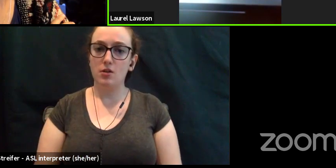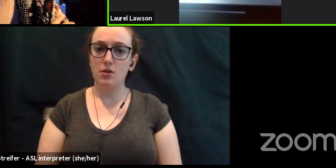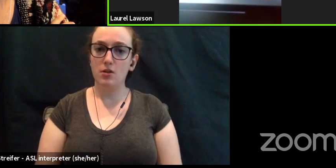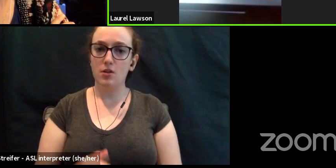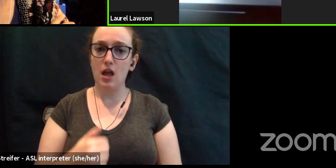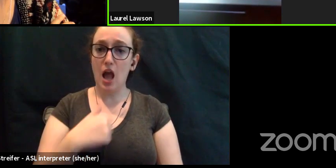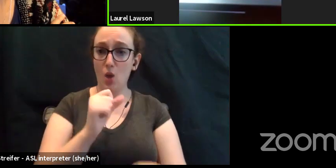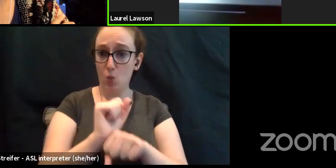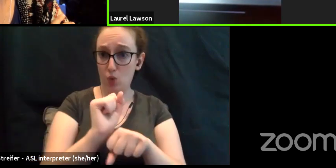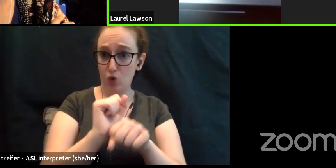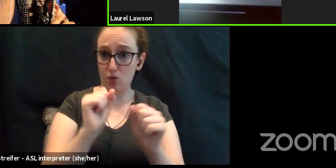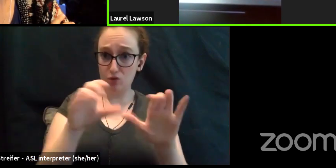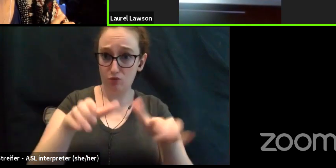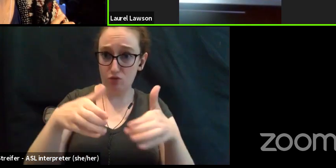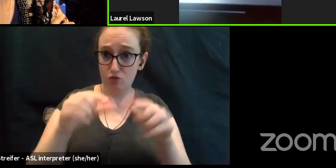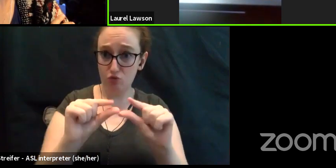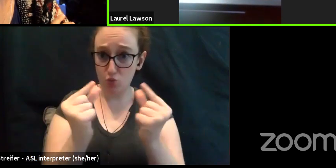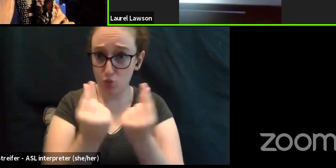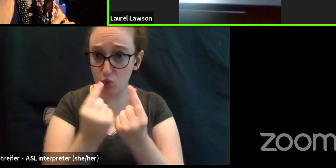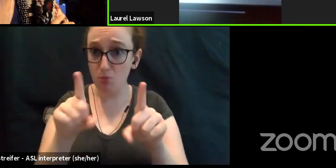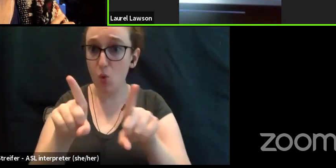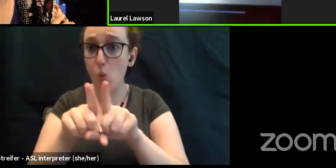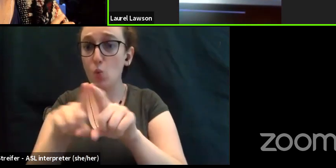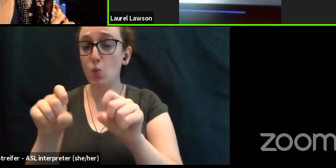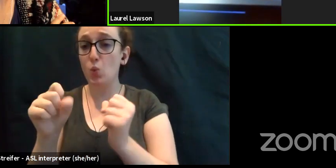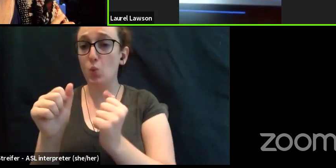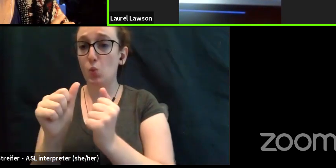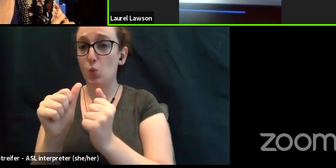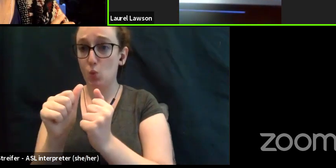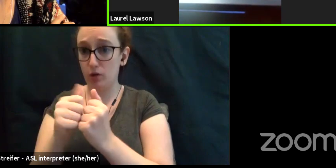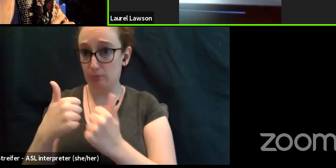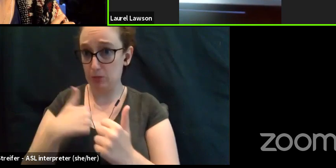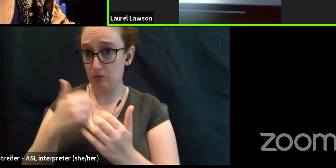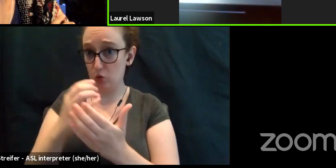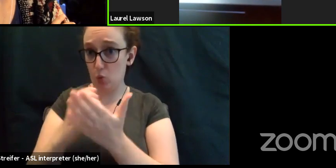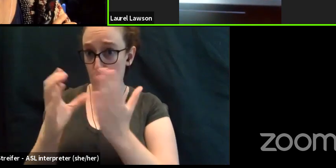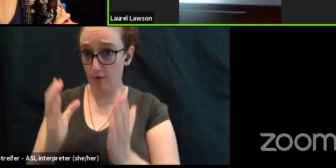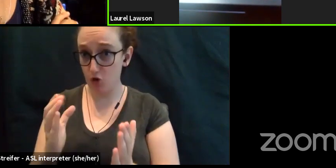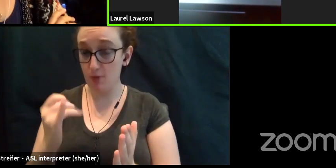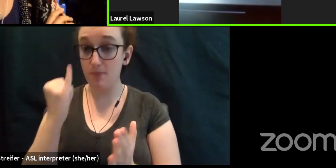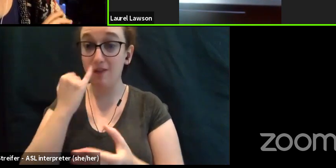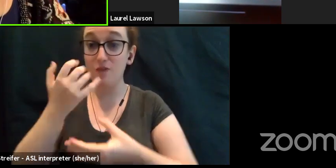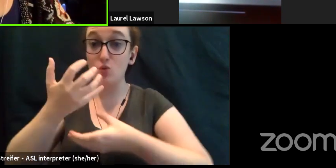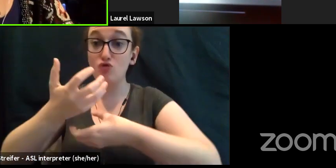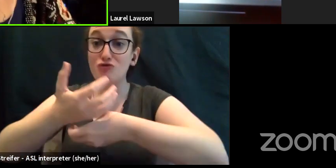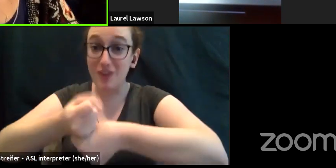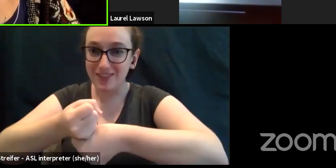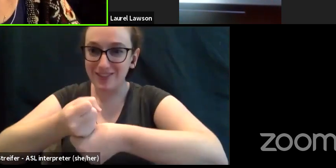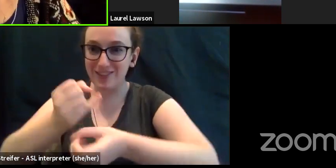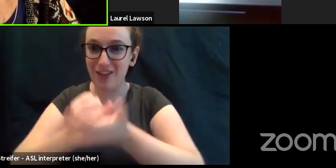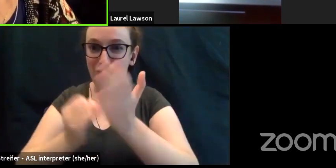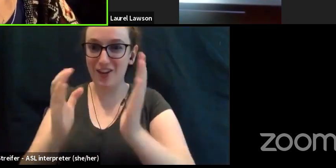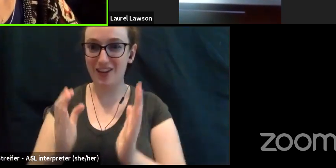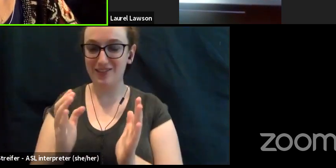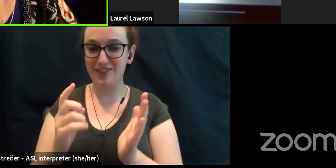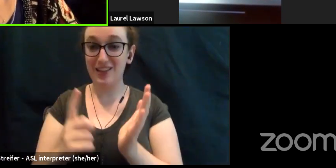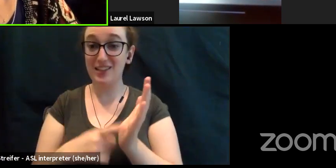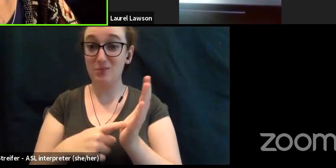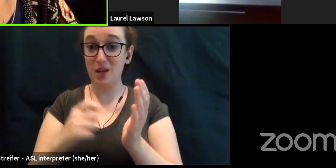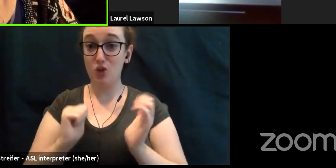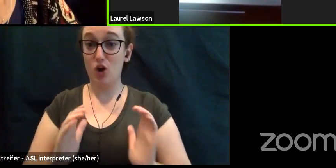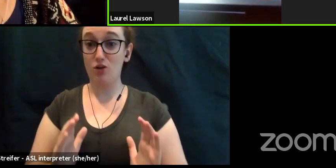working in ensemble and working as a choreographer, is that when you trust the artist, mm-hmm. sometimes they come up with something